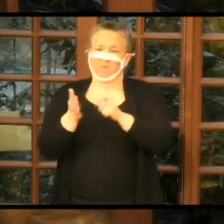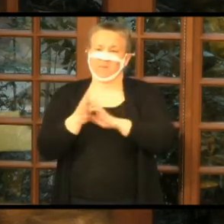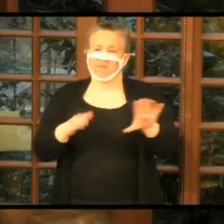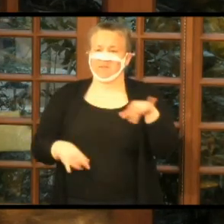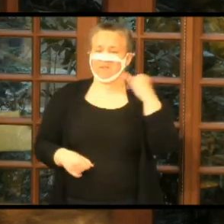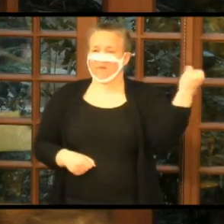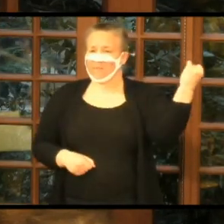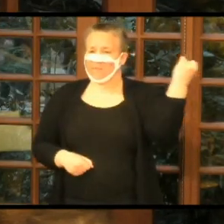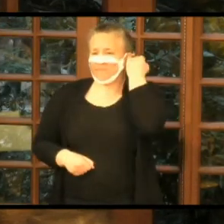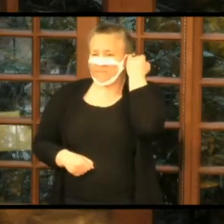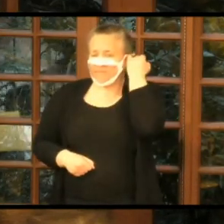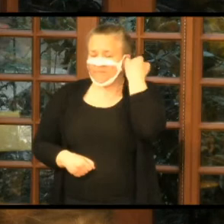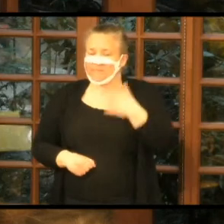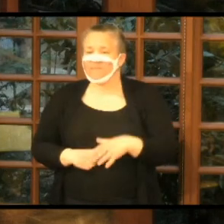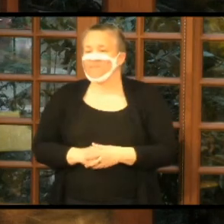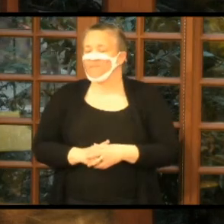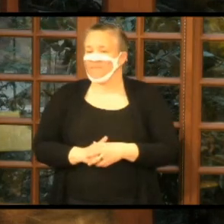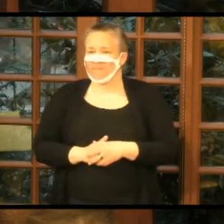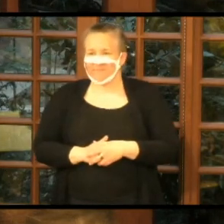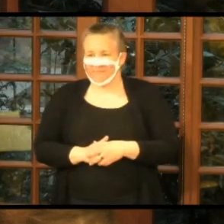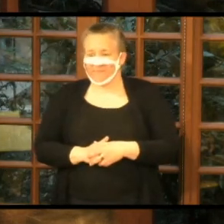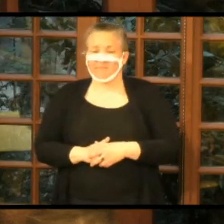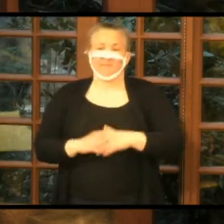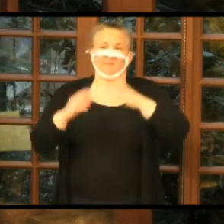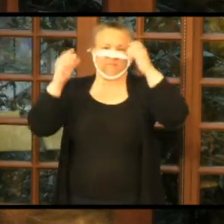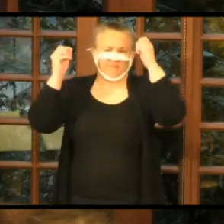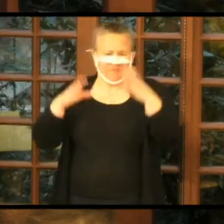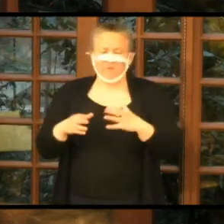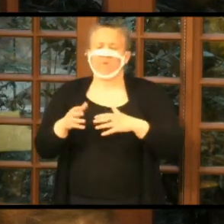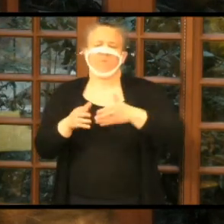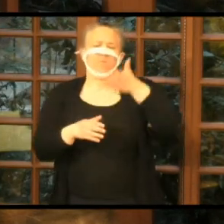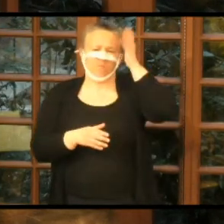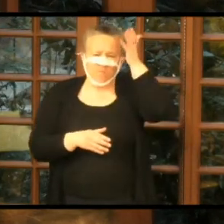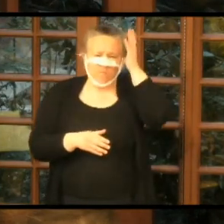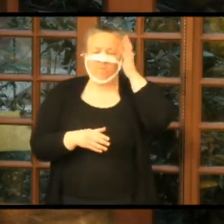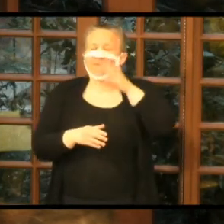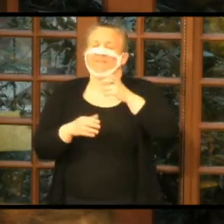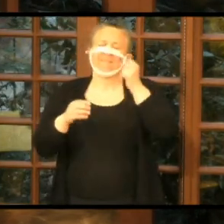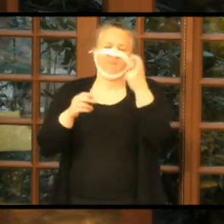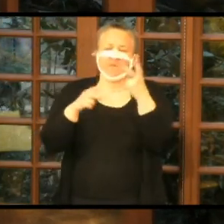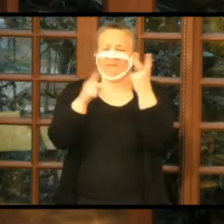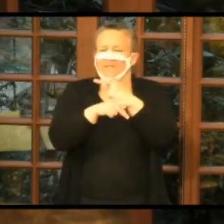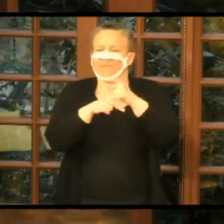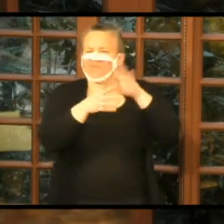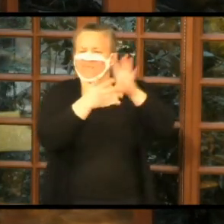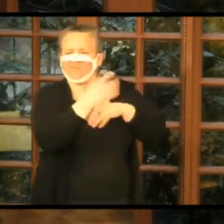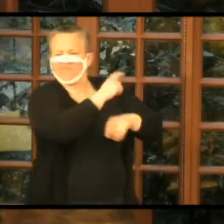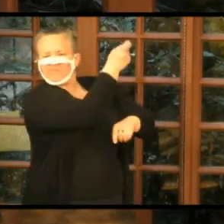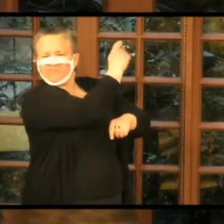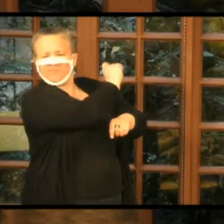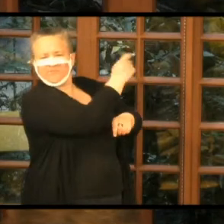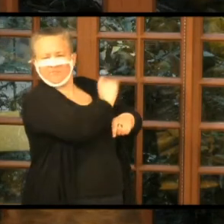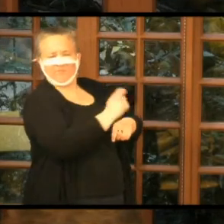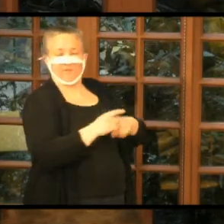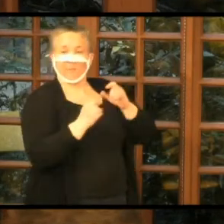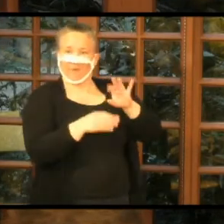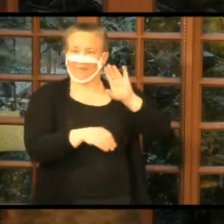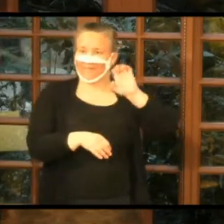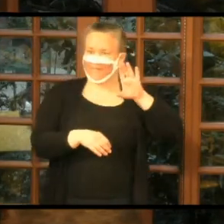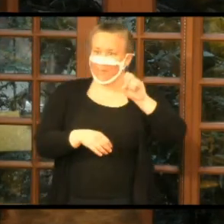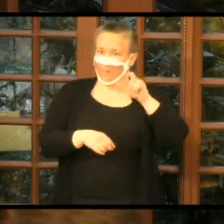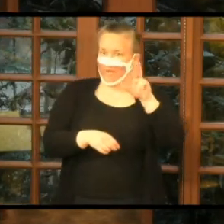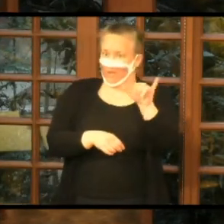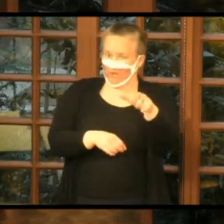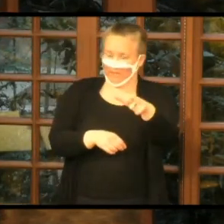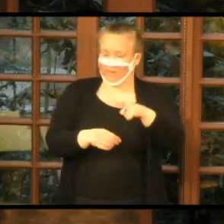2 Ticonderoga. Their teacher had been chalking the 12 times tables up on the board, providing February a window in